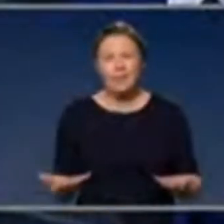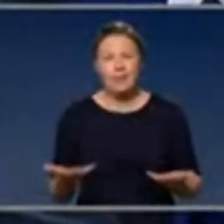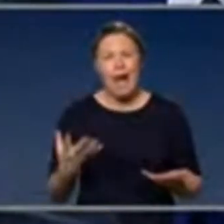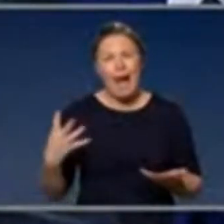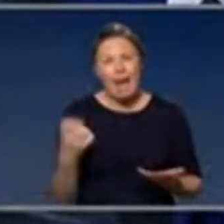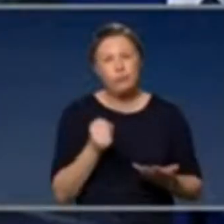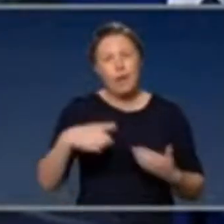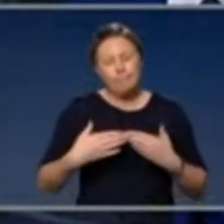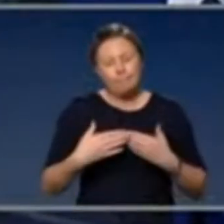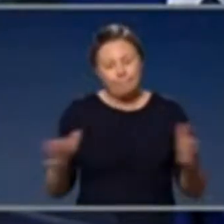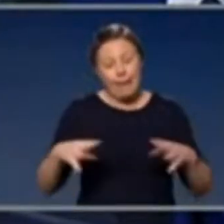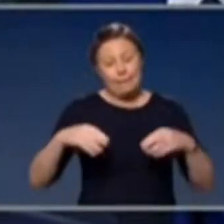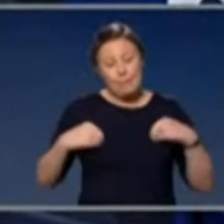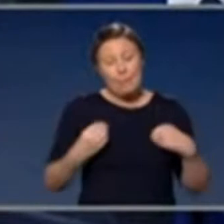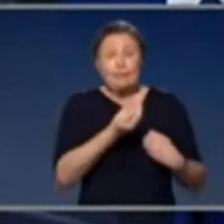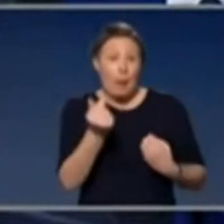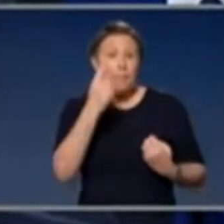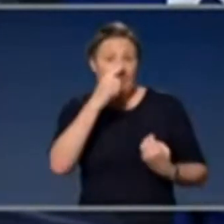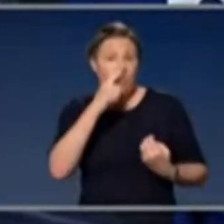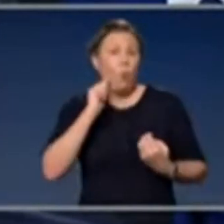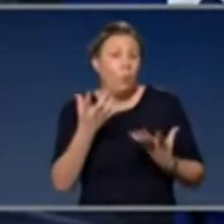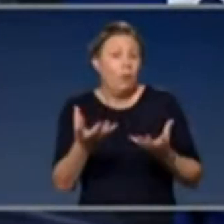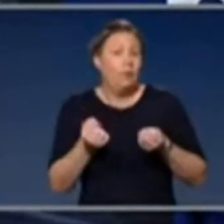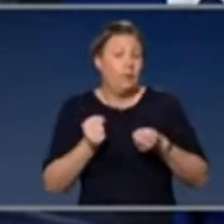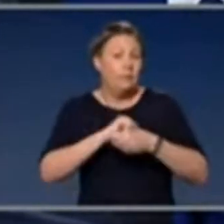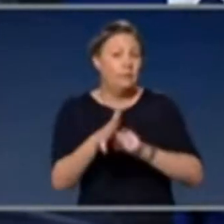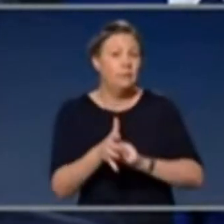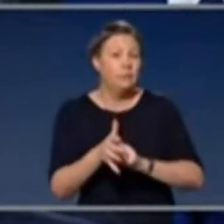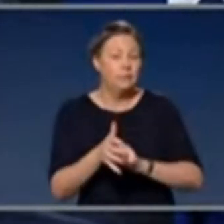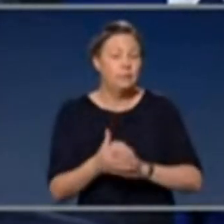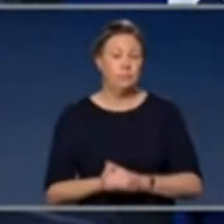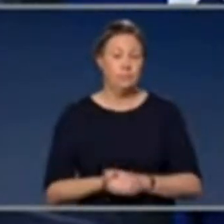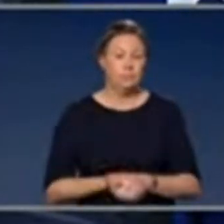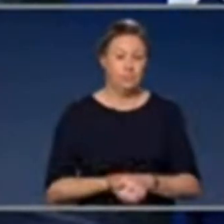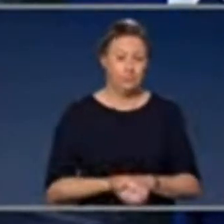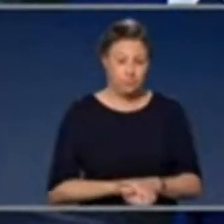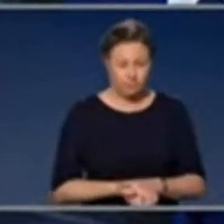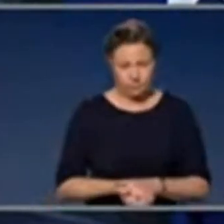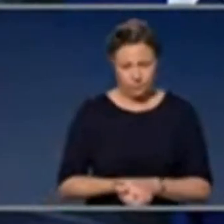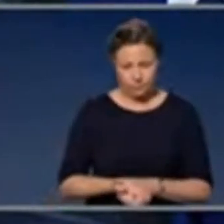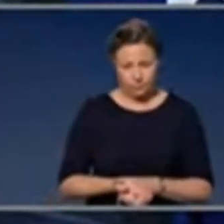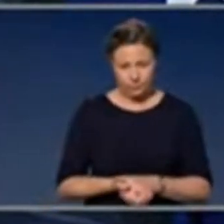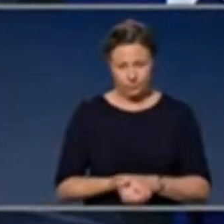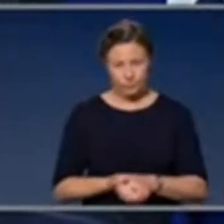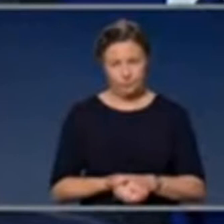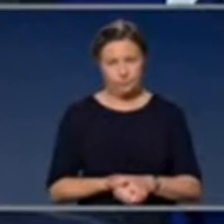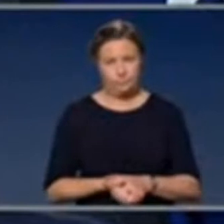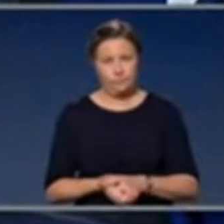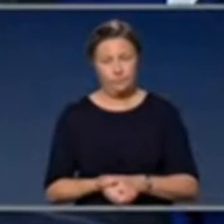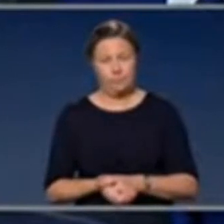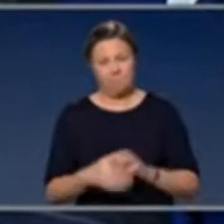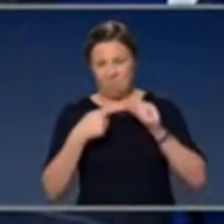National Cabinet position is a suppression strategy. That's the position of my government, and that's the position of the National Cabinet.